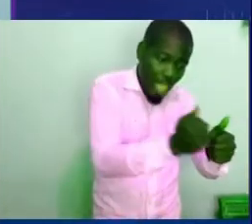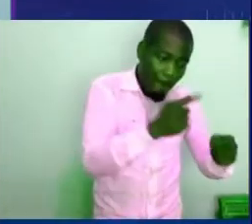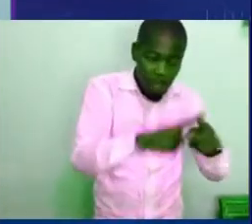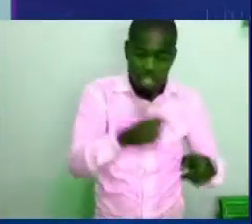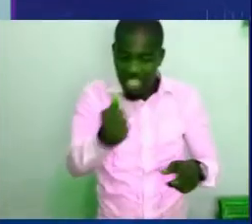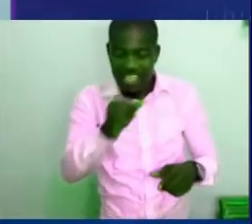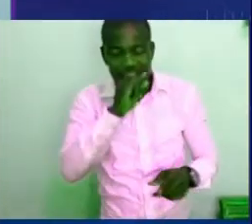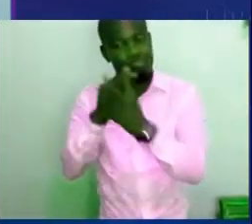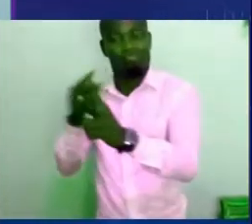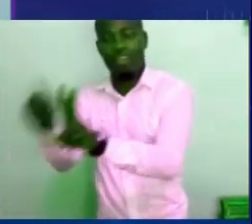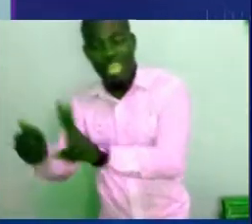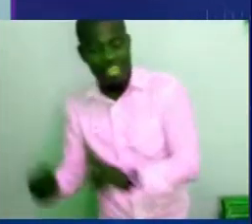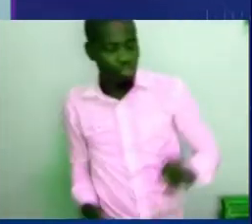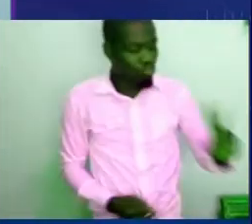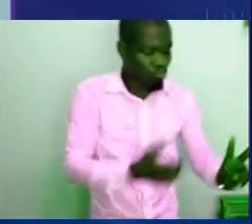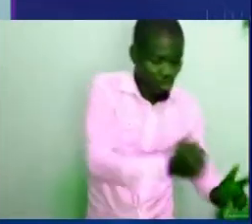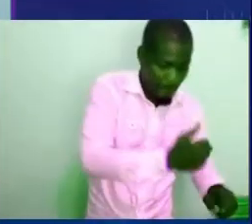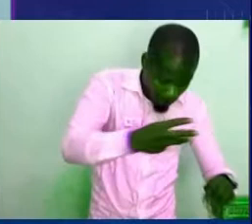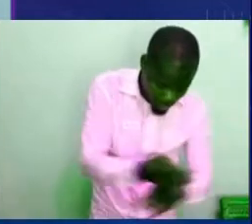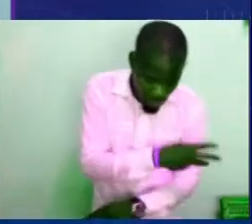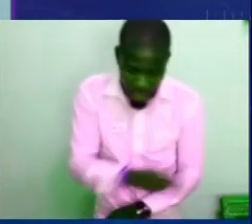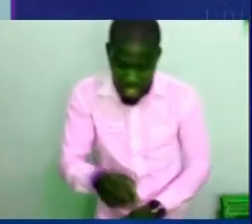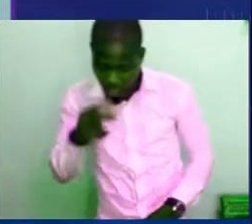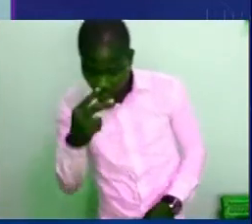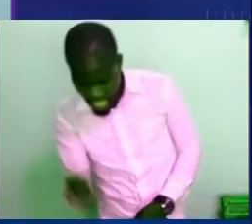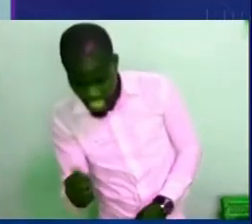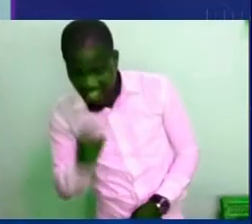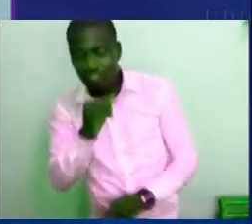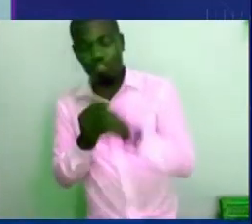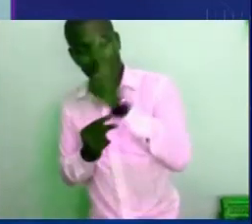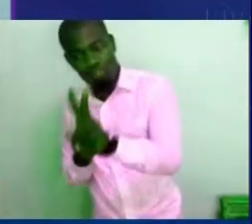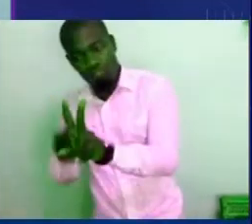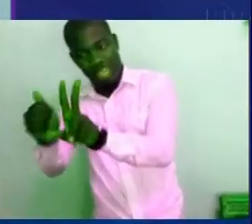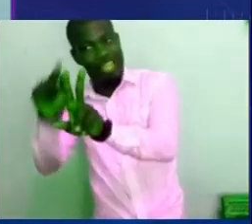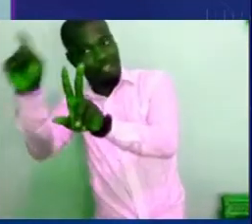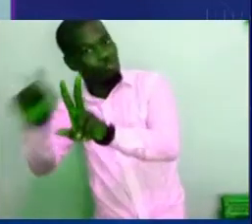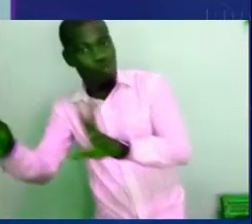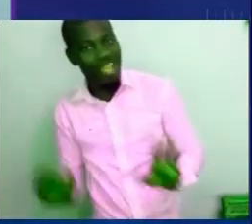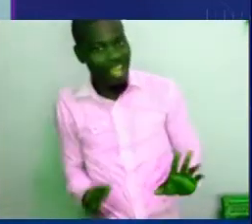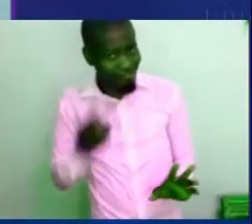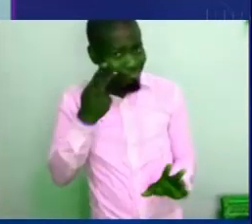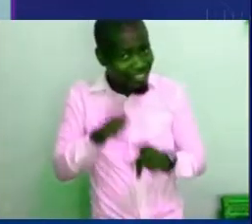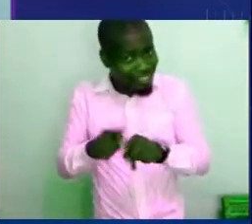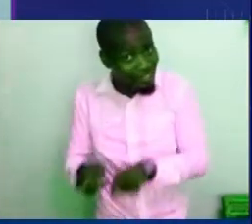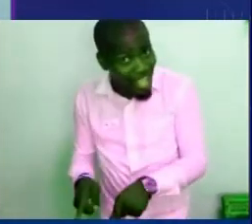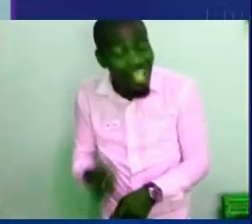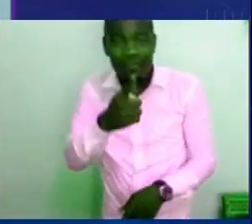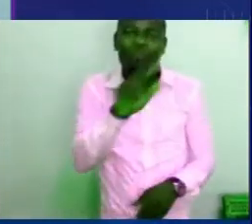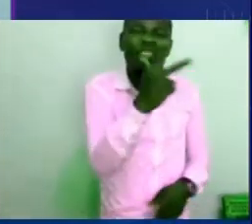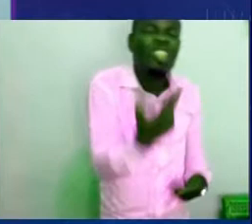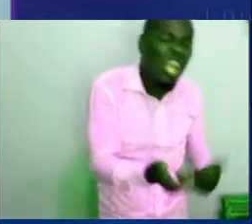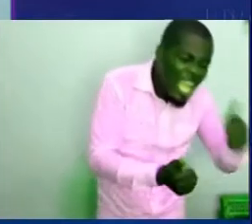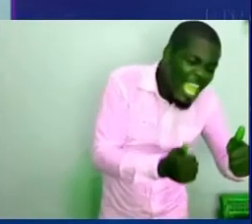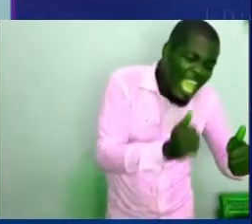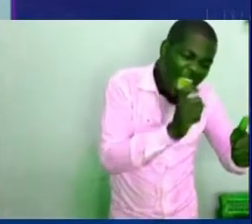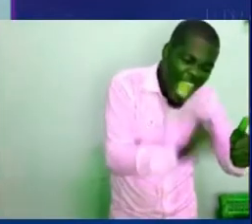a is equals to 3a. However, 2a multiplied by a is equals to 2a squared.